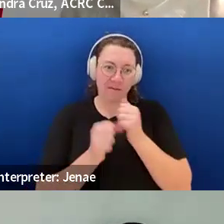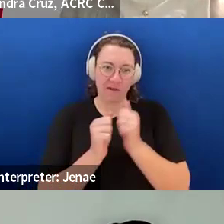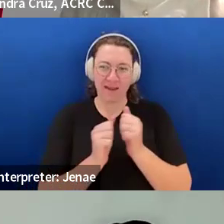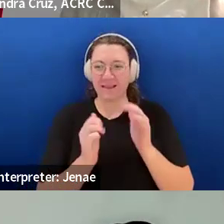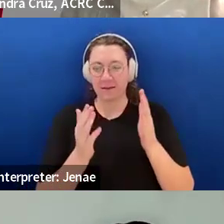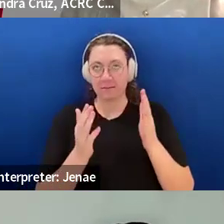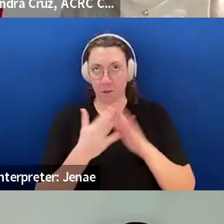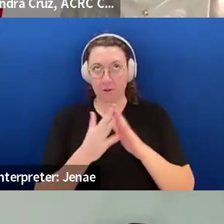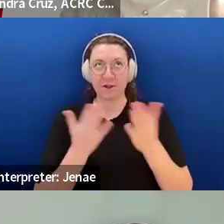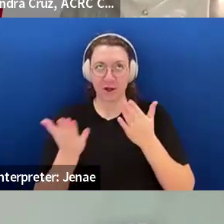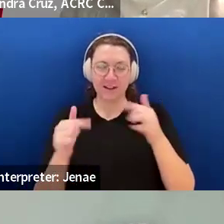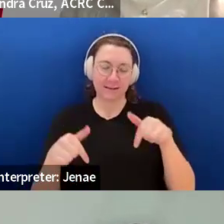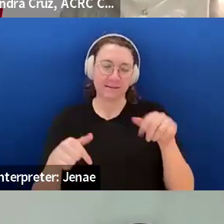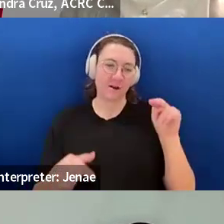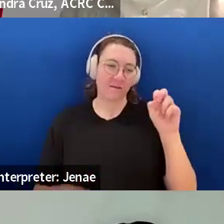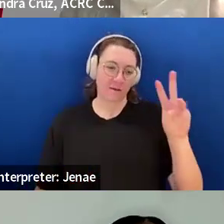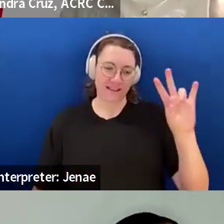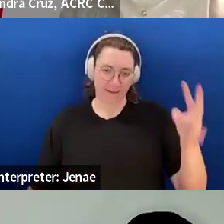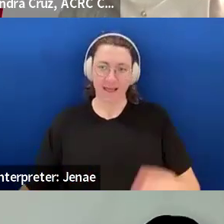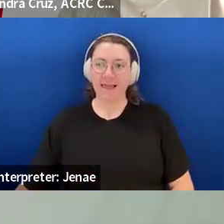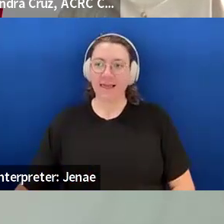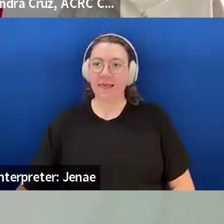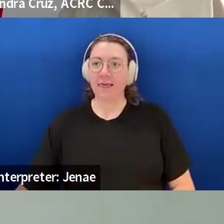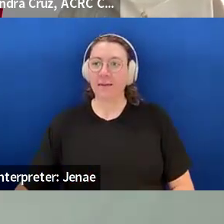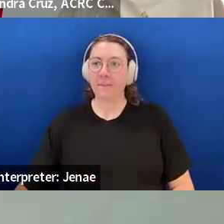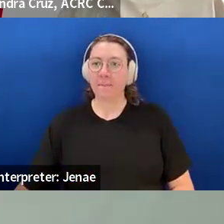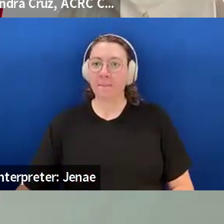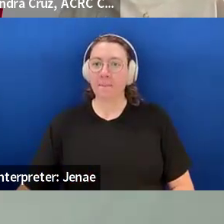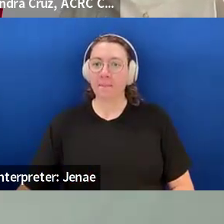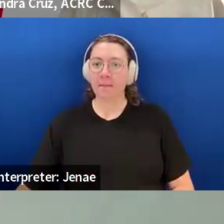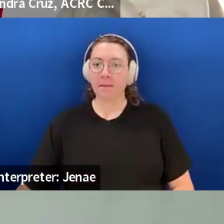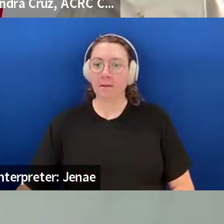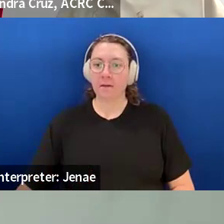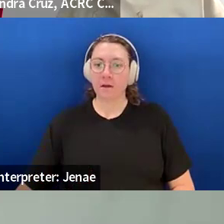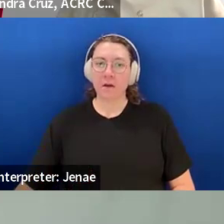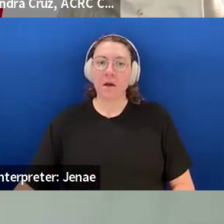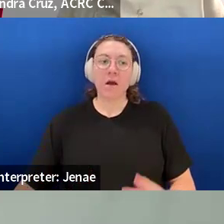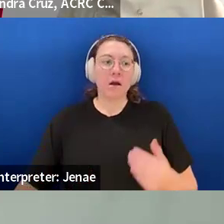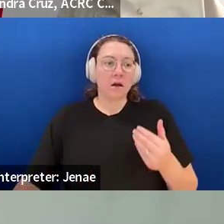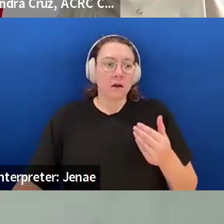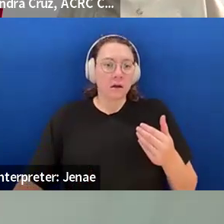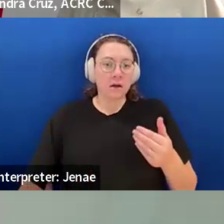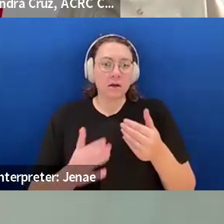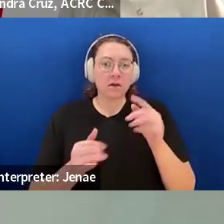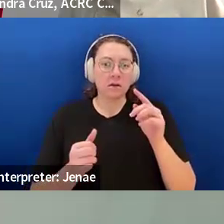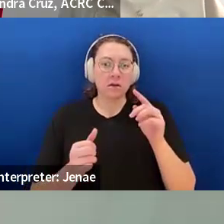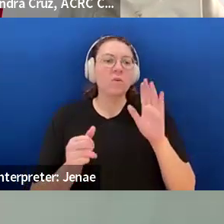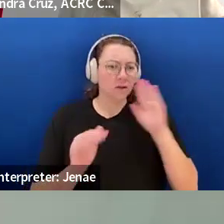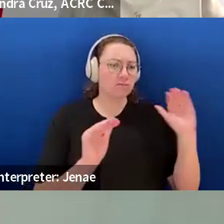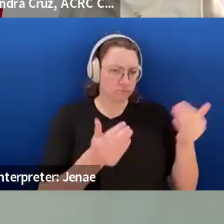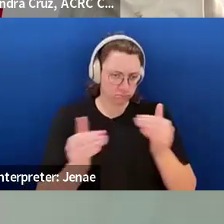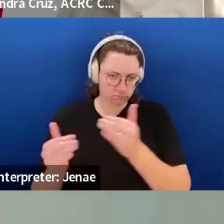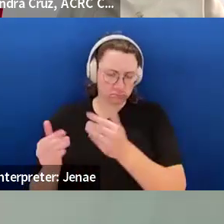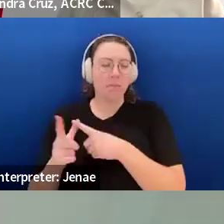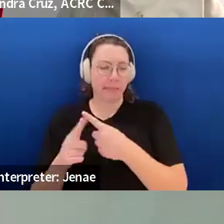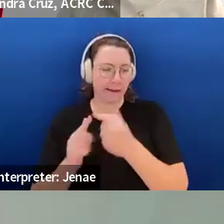Community Services here on November 7th. Um, Before we get started with the agenda, we'll do some introductions, but